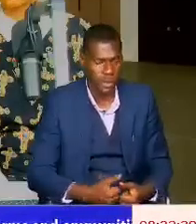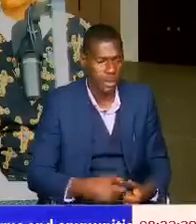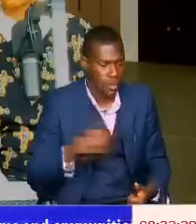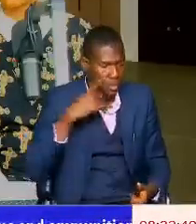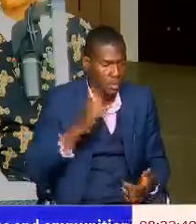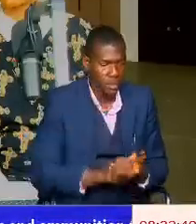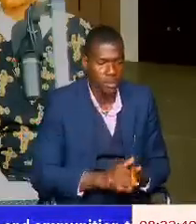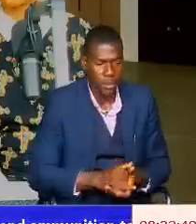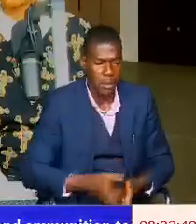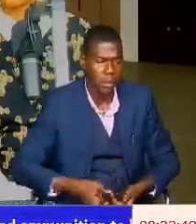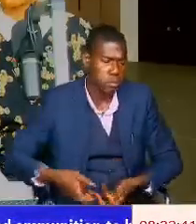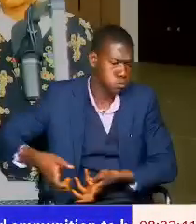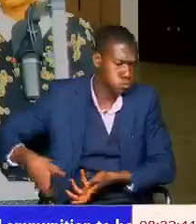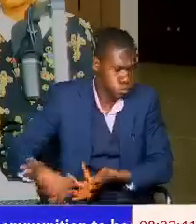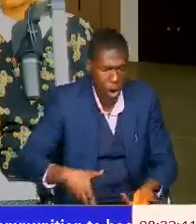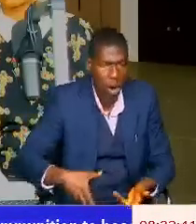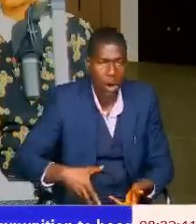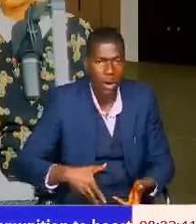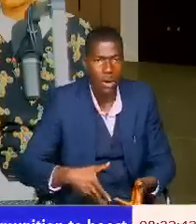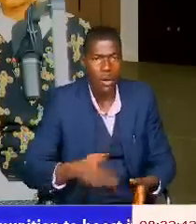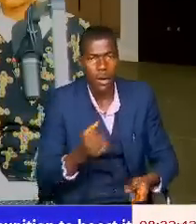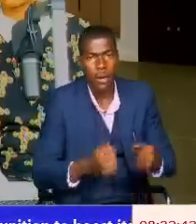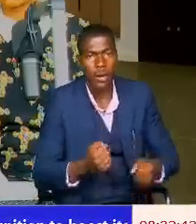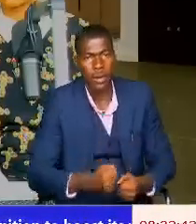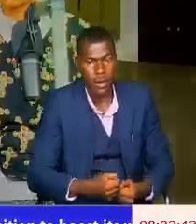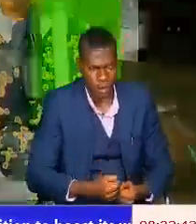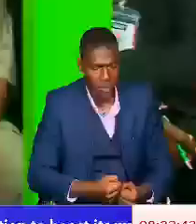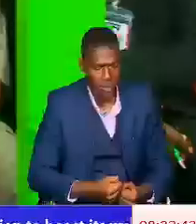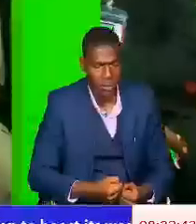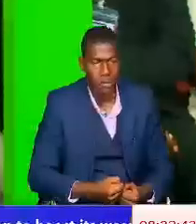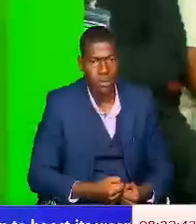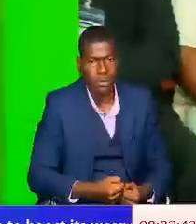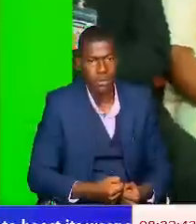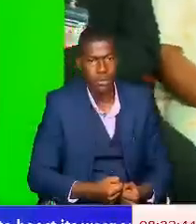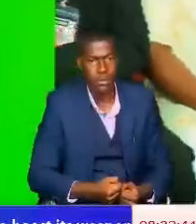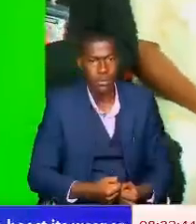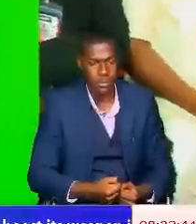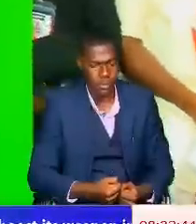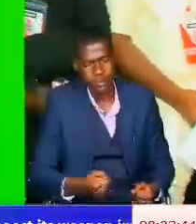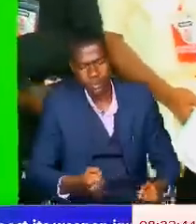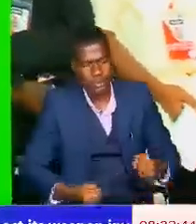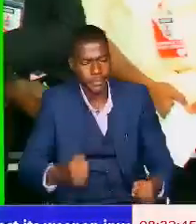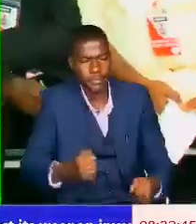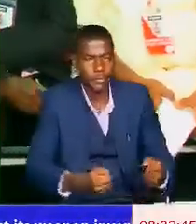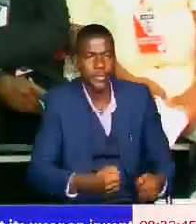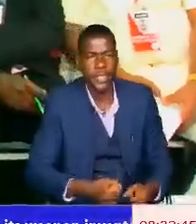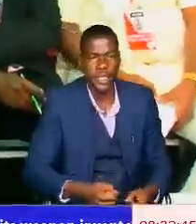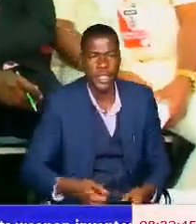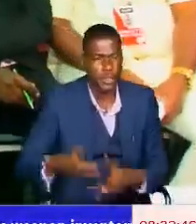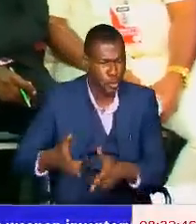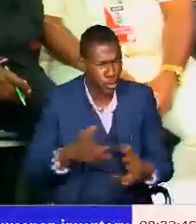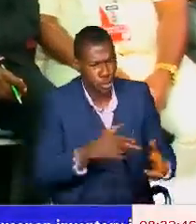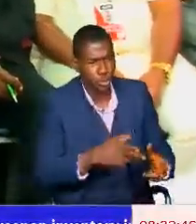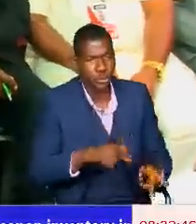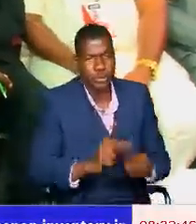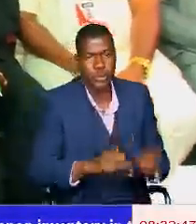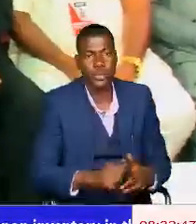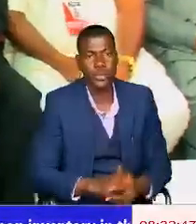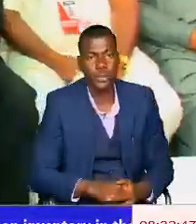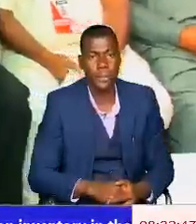bridge. Hook. They collect one. Then they shoot people. Oh. Boom, boom, boom, boom. They collect